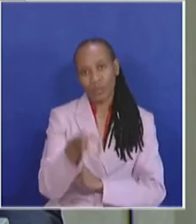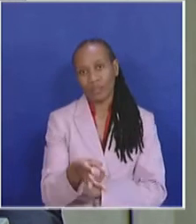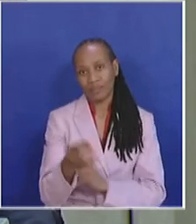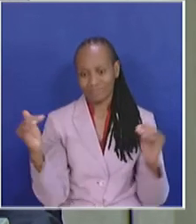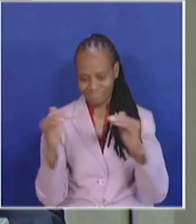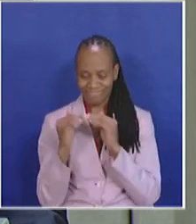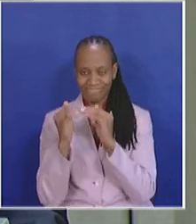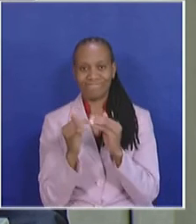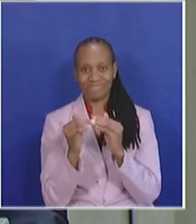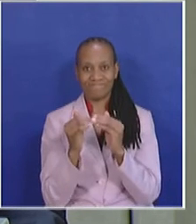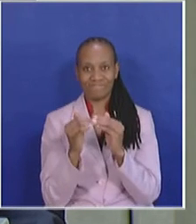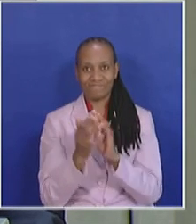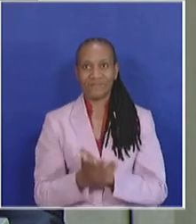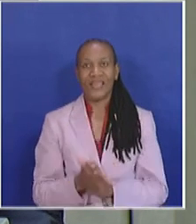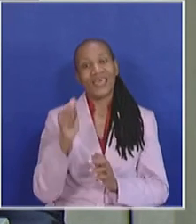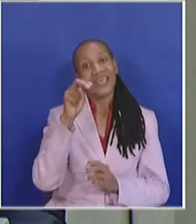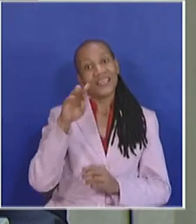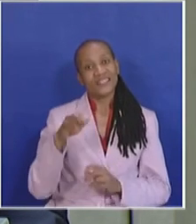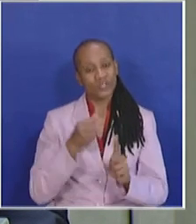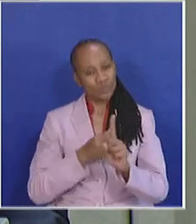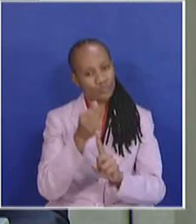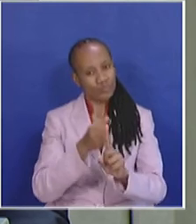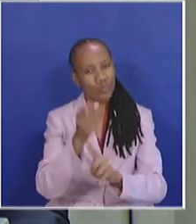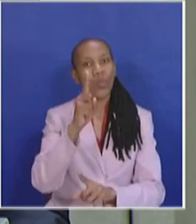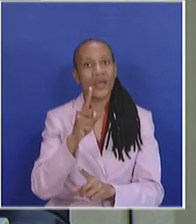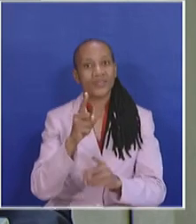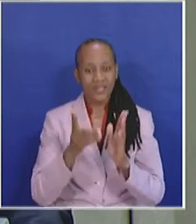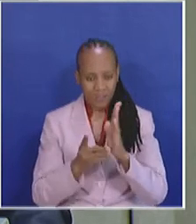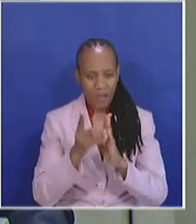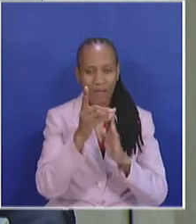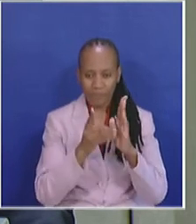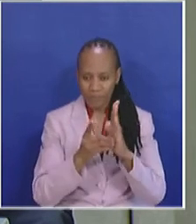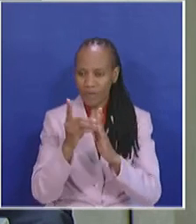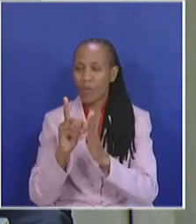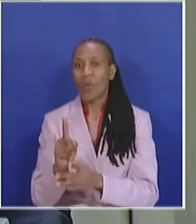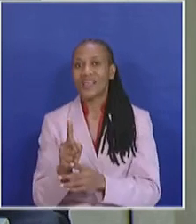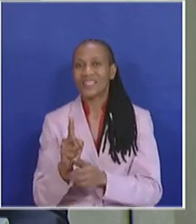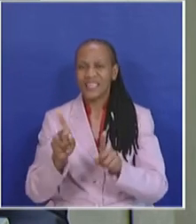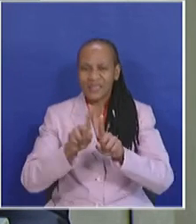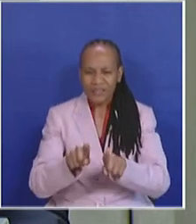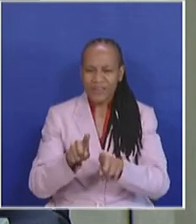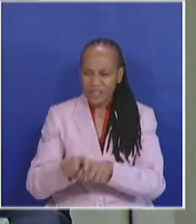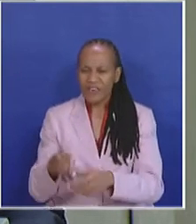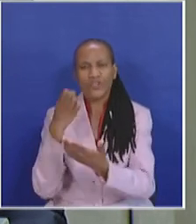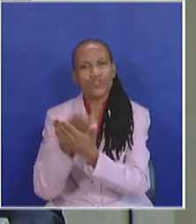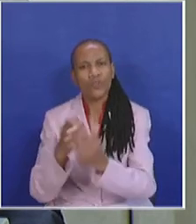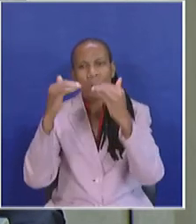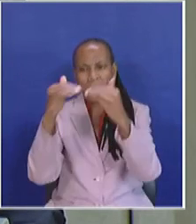ANC strives for developmental state, which tries to develop all parts of the economy,